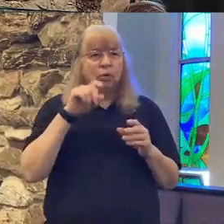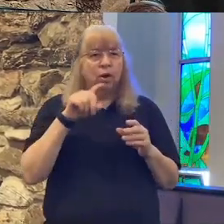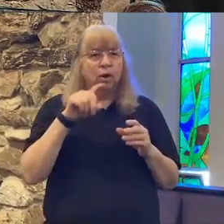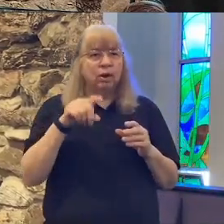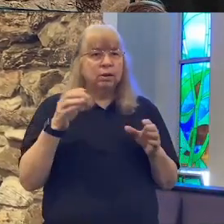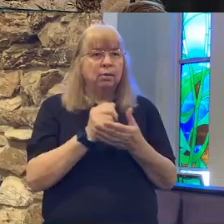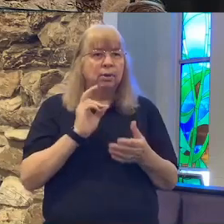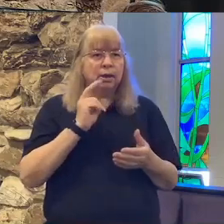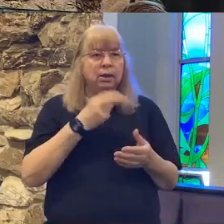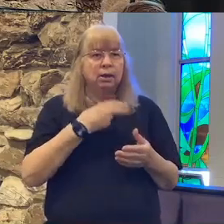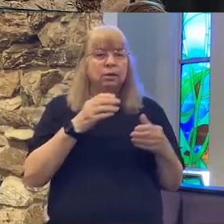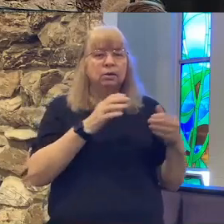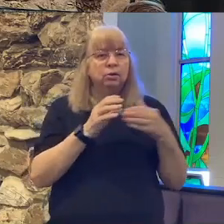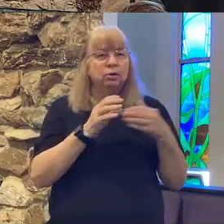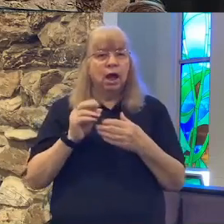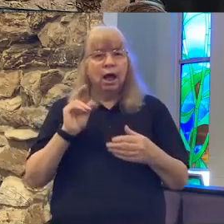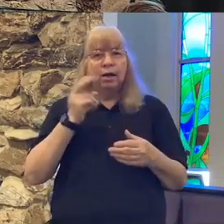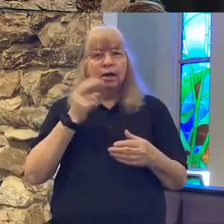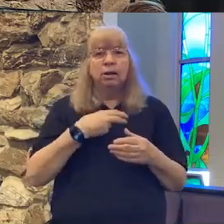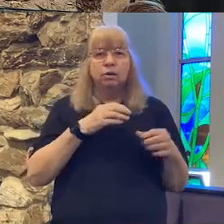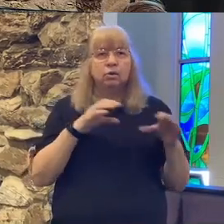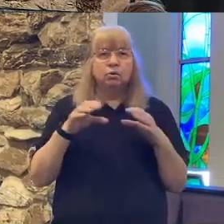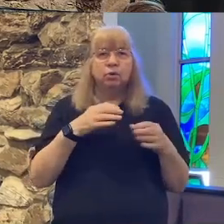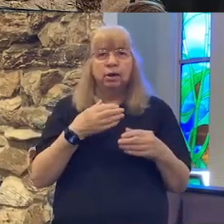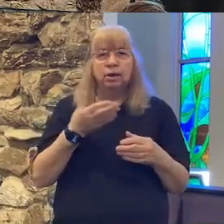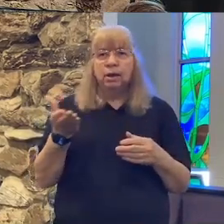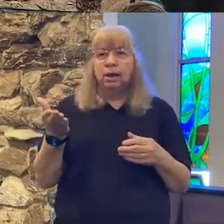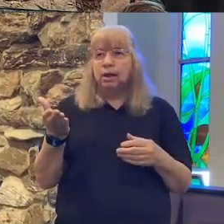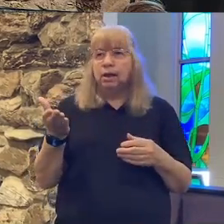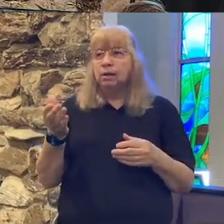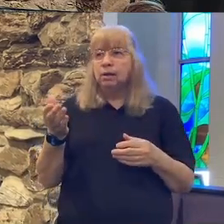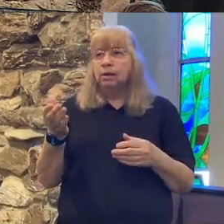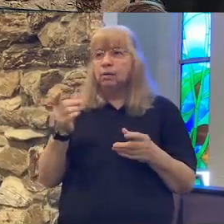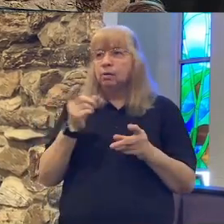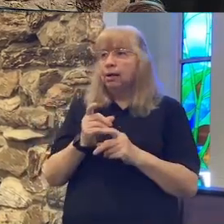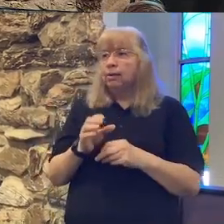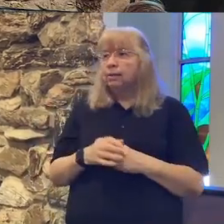things differently. Right?